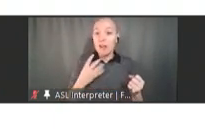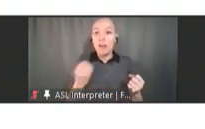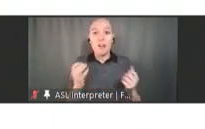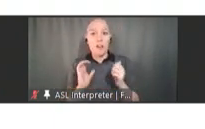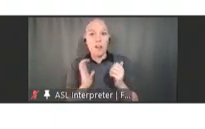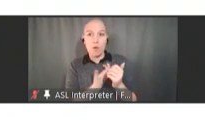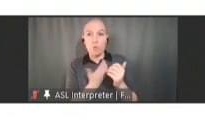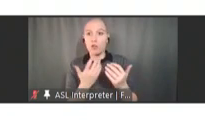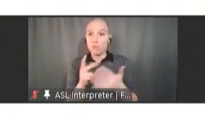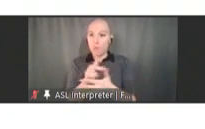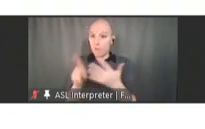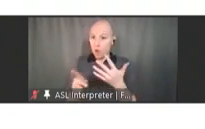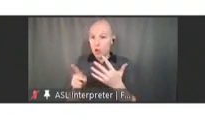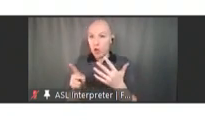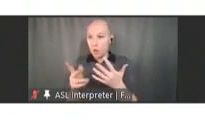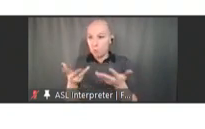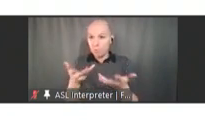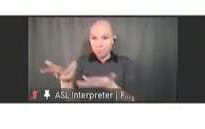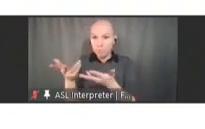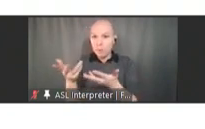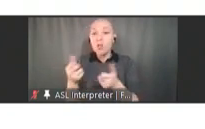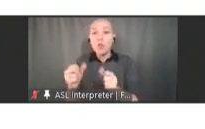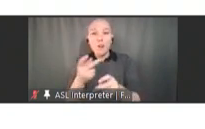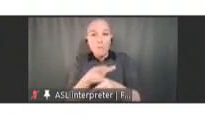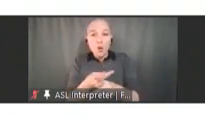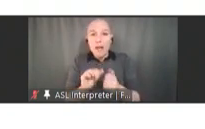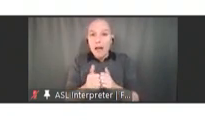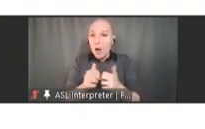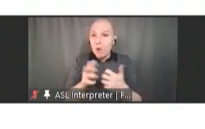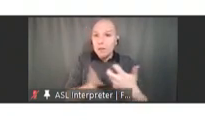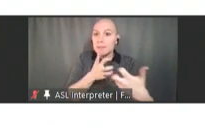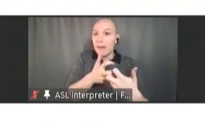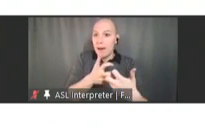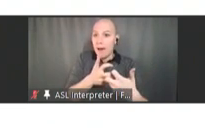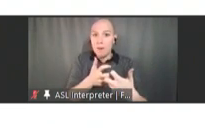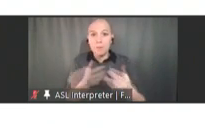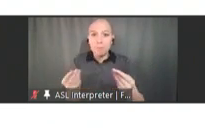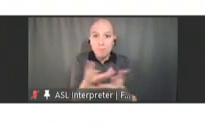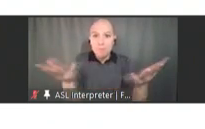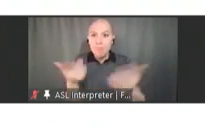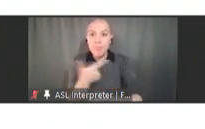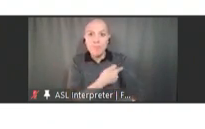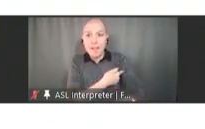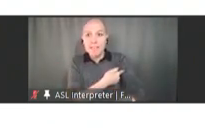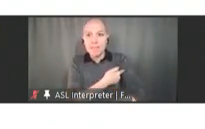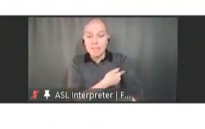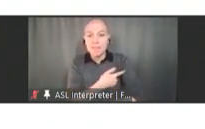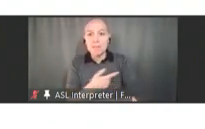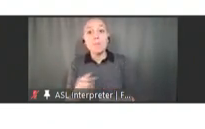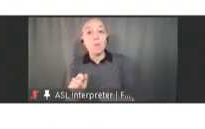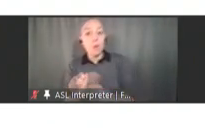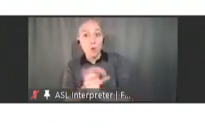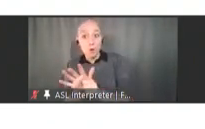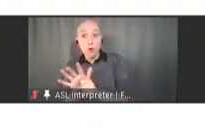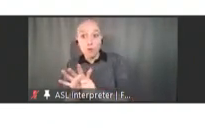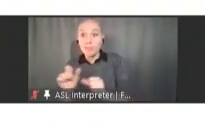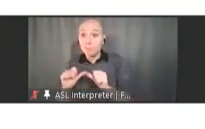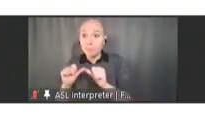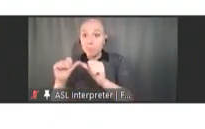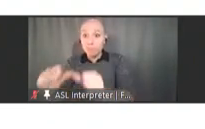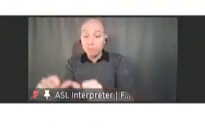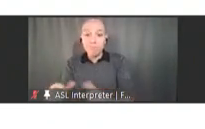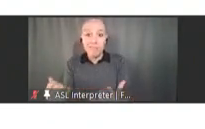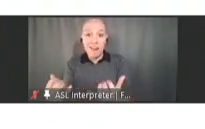considering how to adapt vaccine rollout and pandemic response efforts as COVID-19 continues.